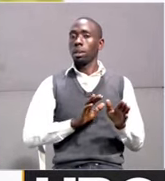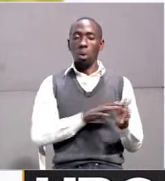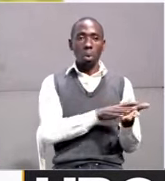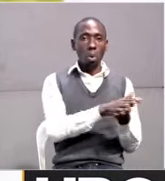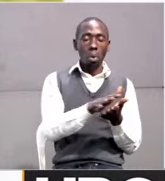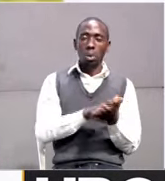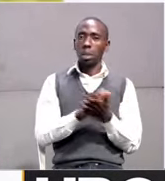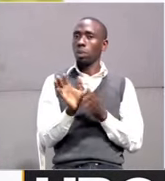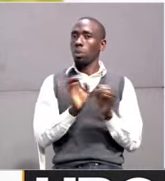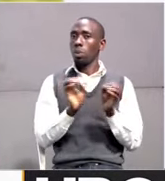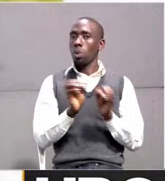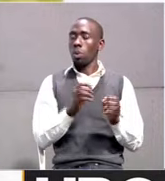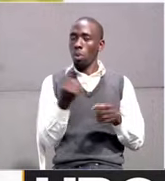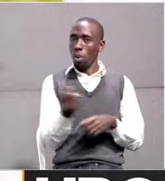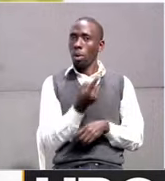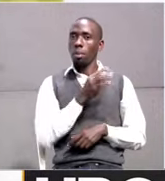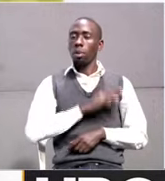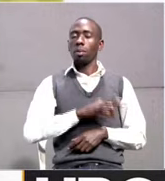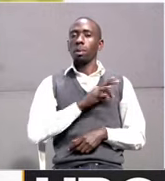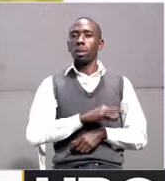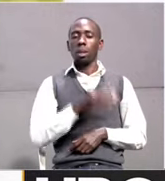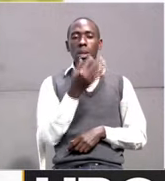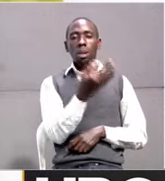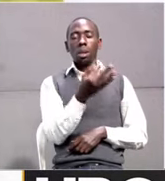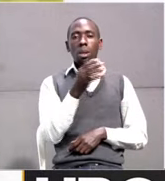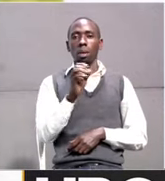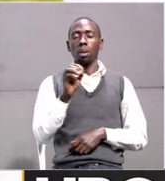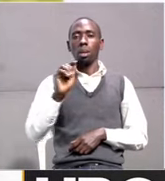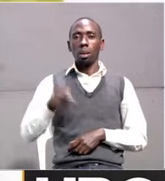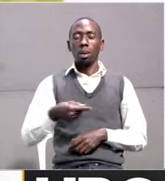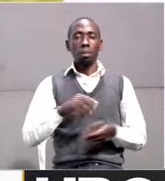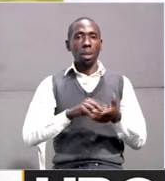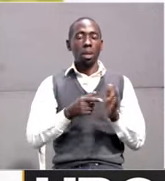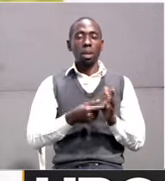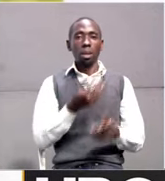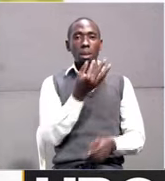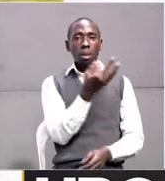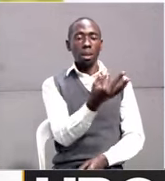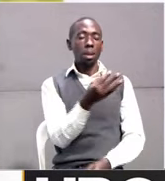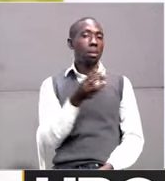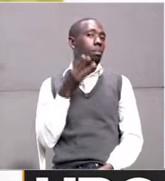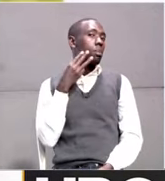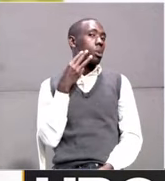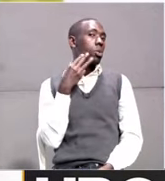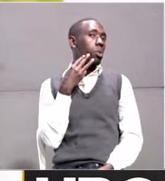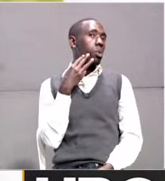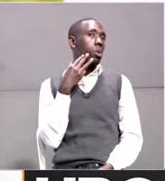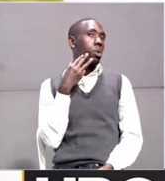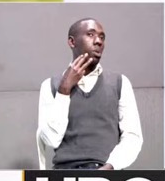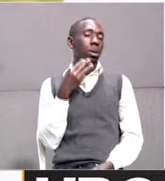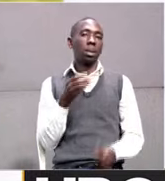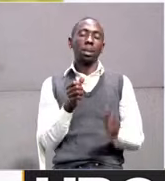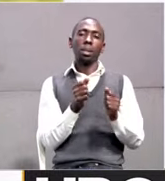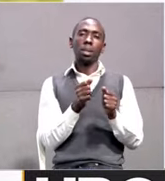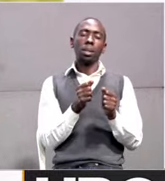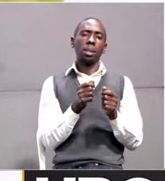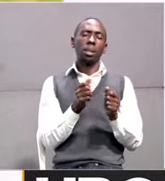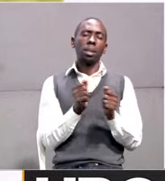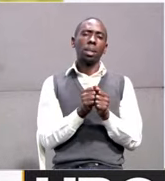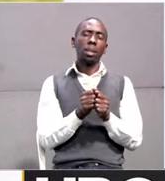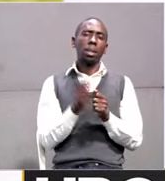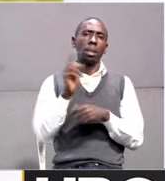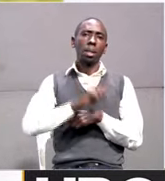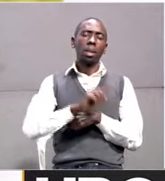300,000, which means 3 million in